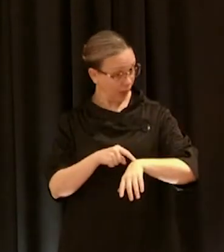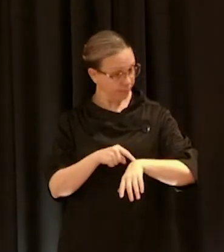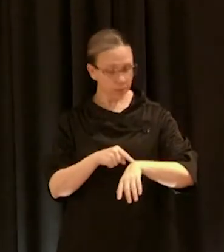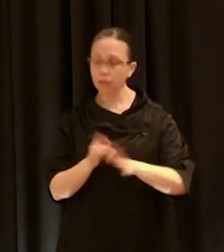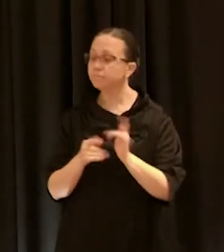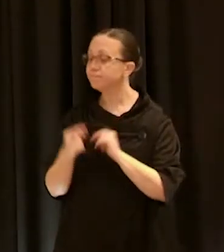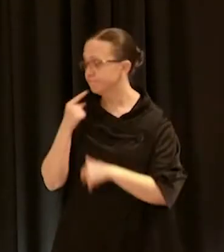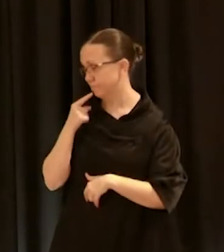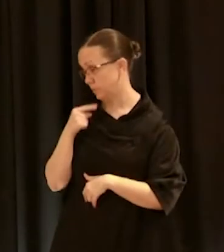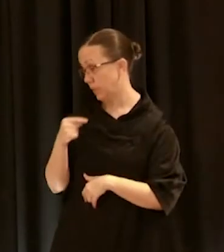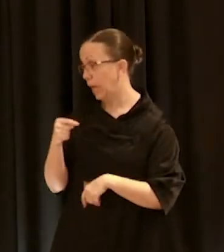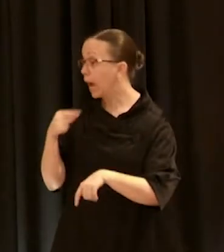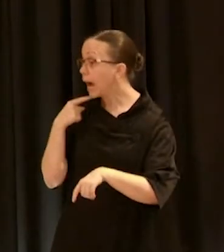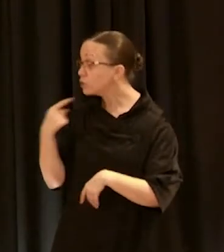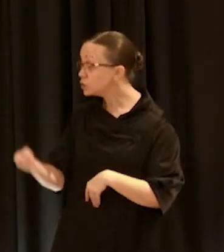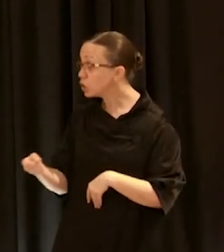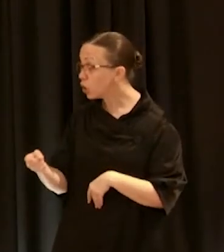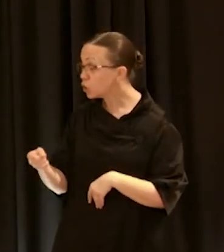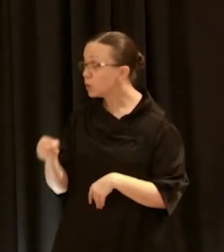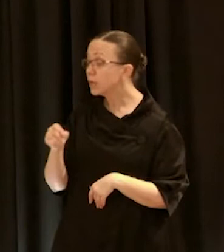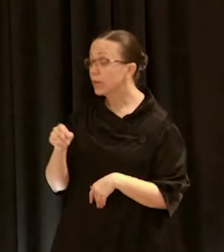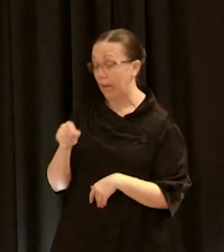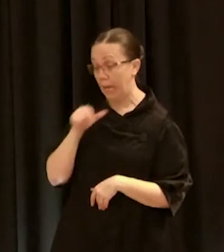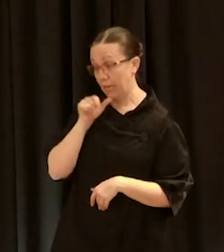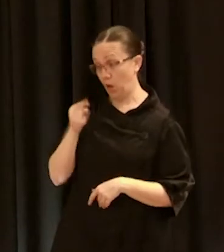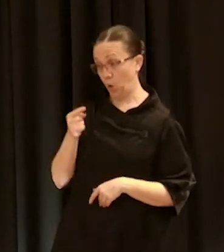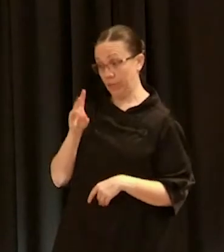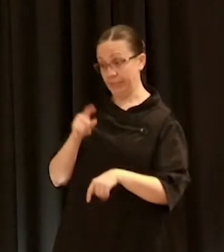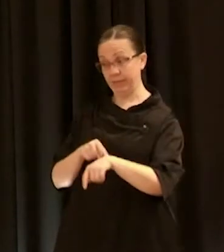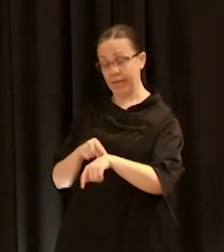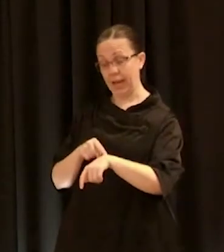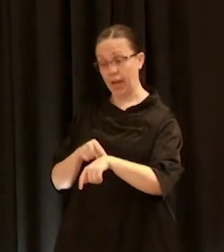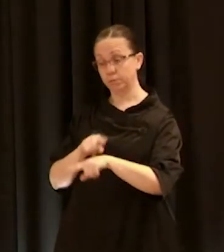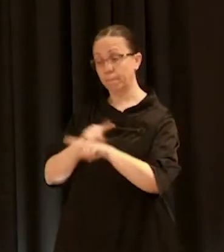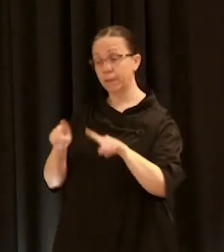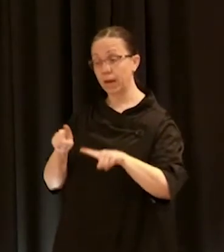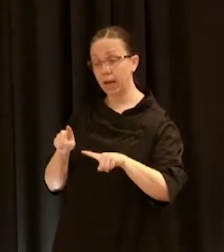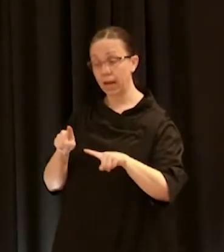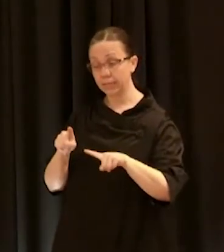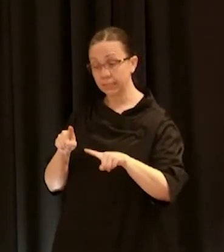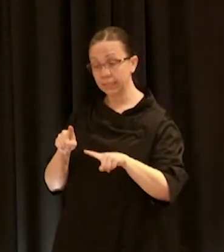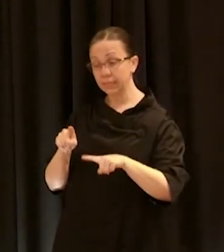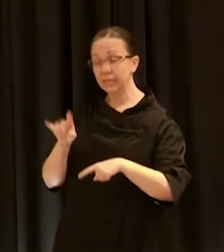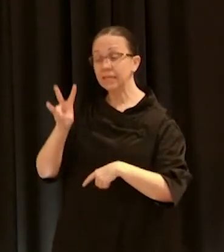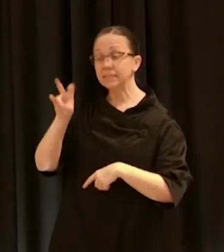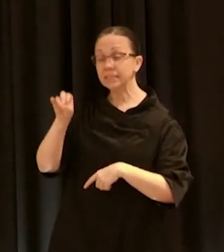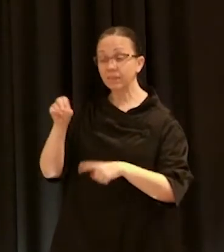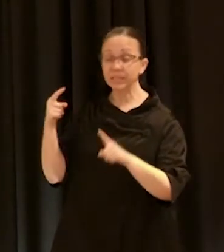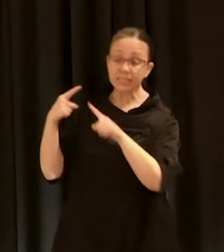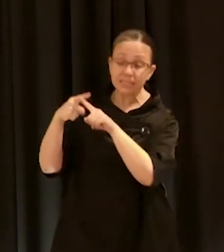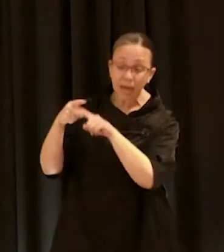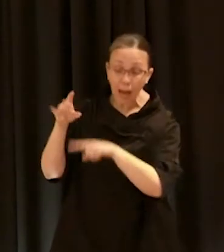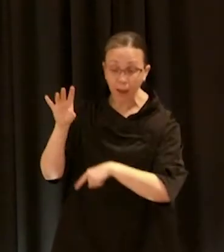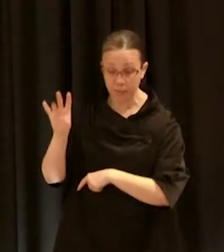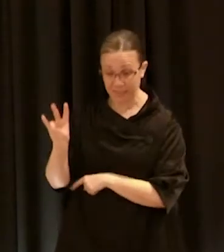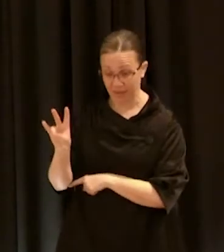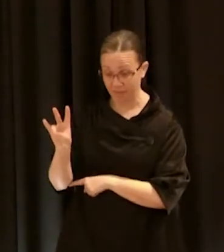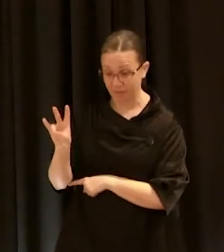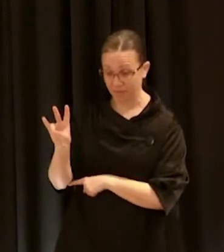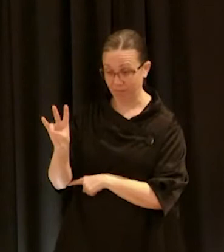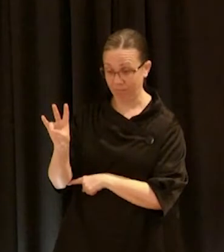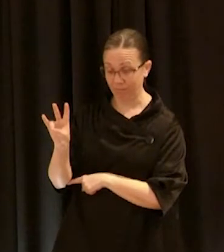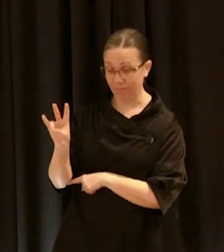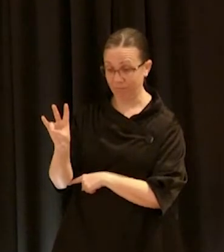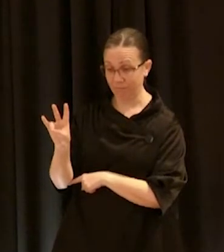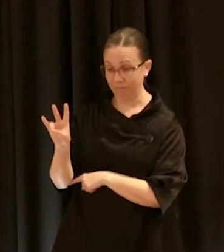Jesus saith unto him, I'll say unto thee, until, not just until seven times, but until 70 times